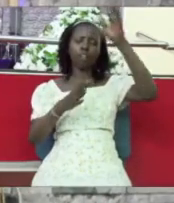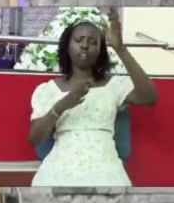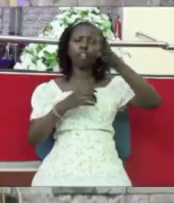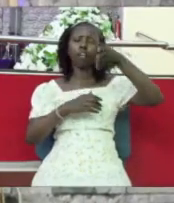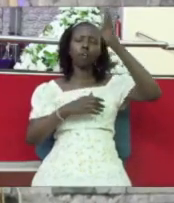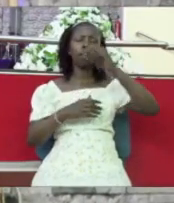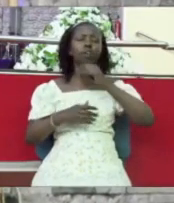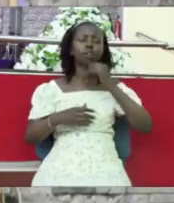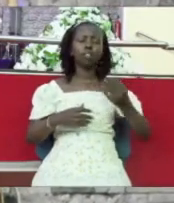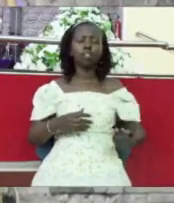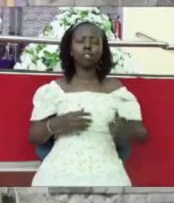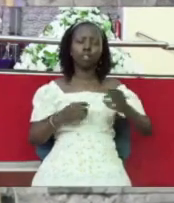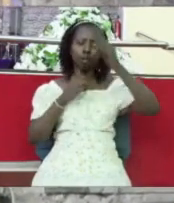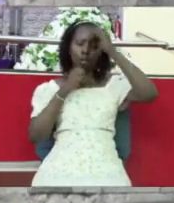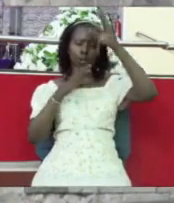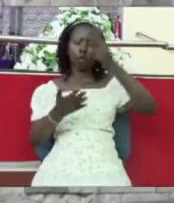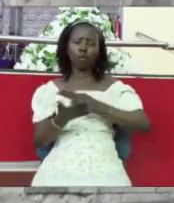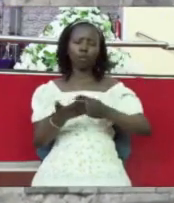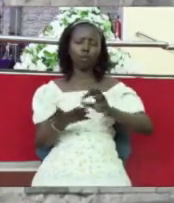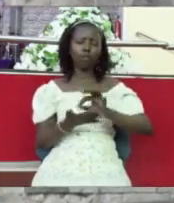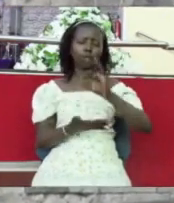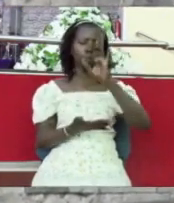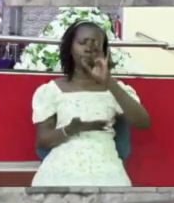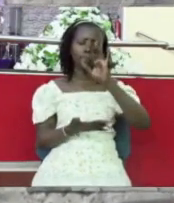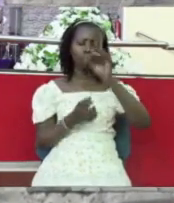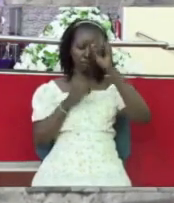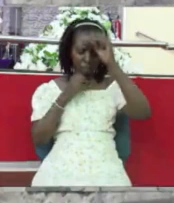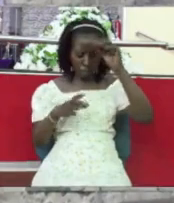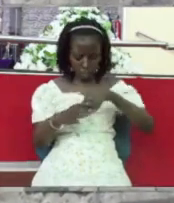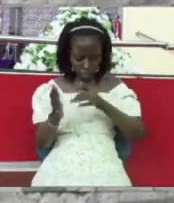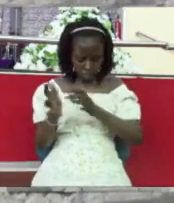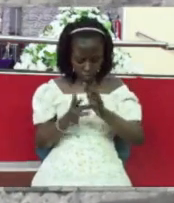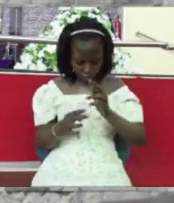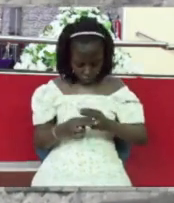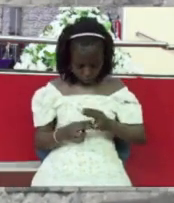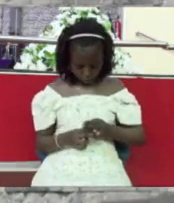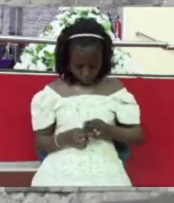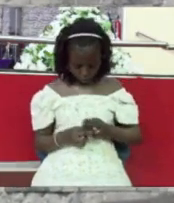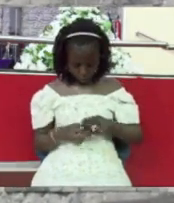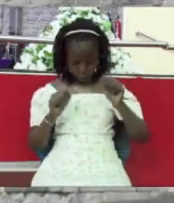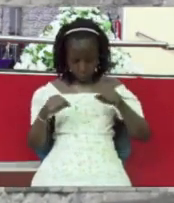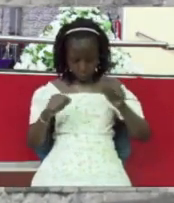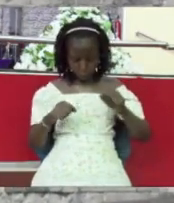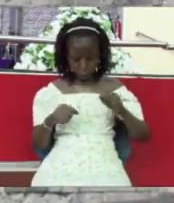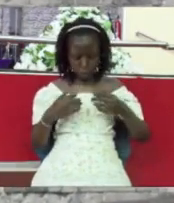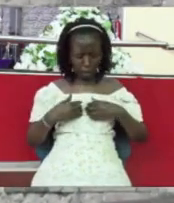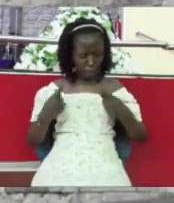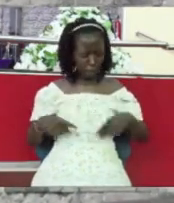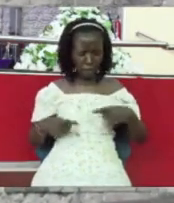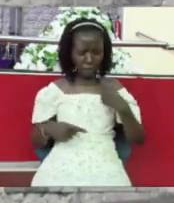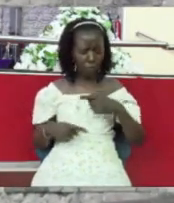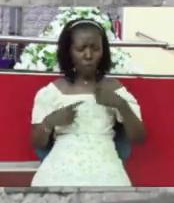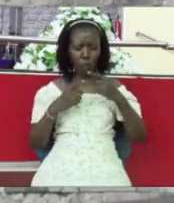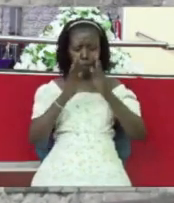Son, and God the Holy Spirit. Father, in the name of Jesus, it is possible that there are people who have made that